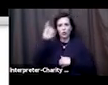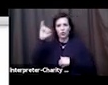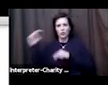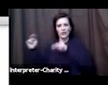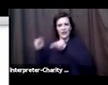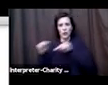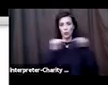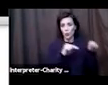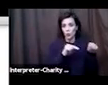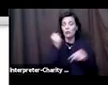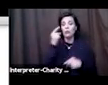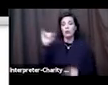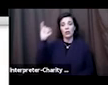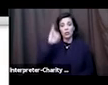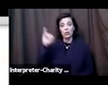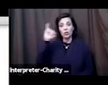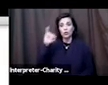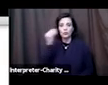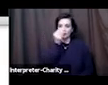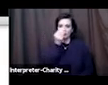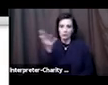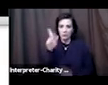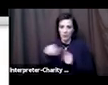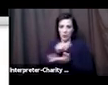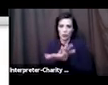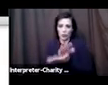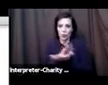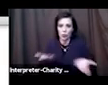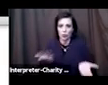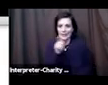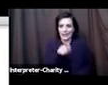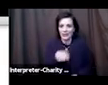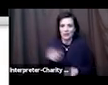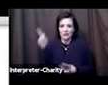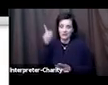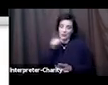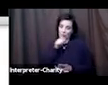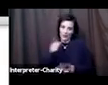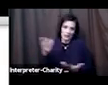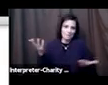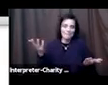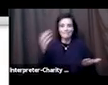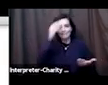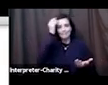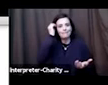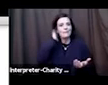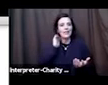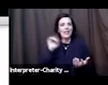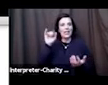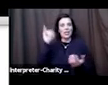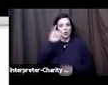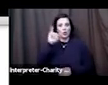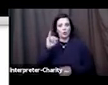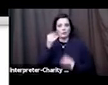transparent, insurance really doesn't care about the school that much. They don't care about the educational part. Of course,